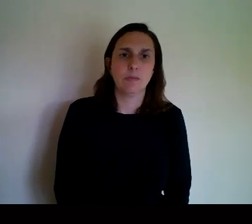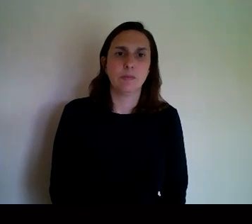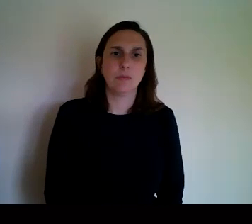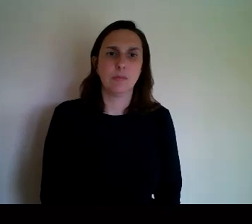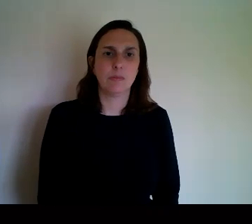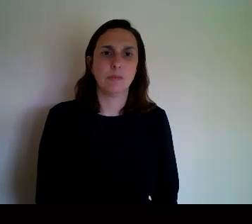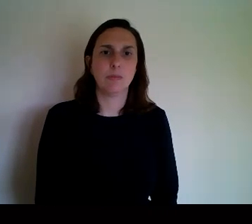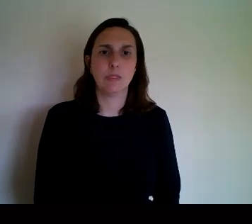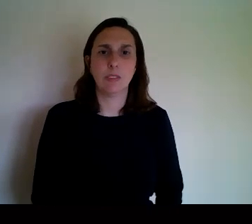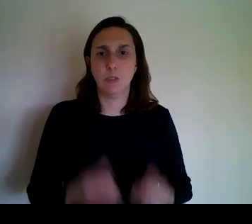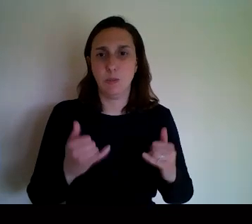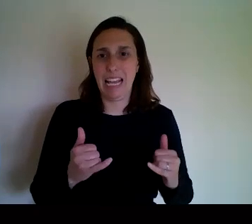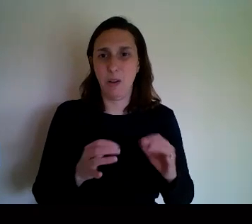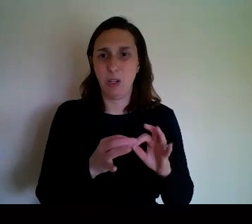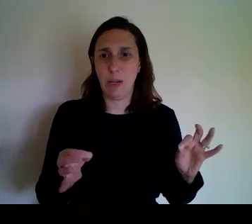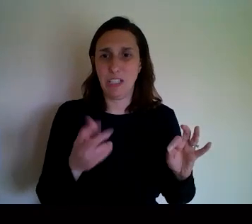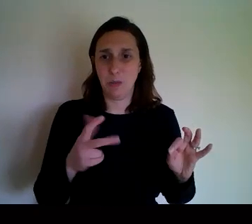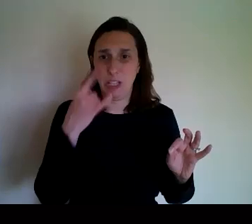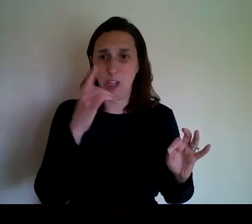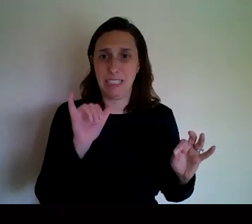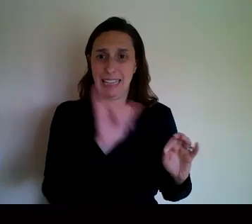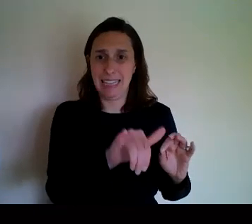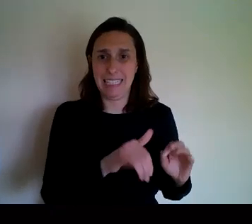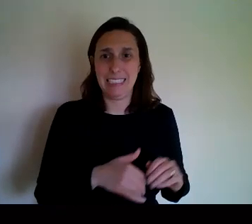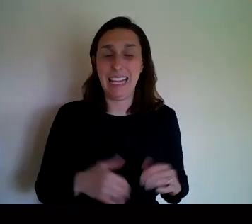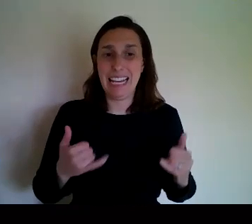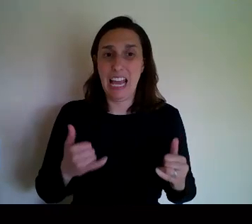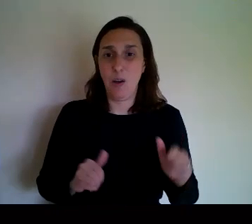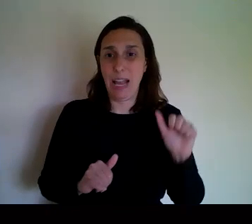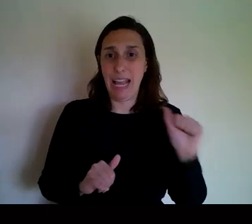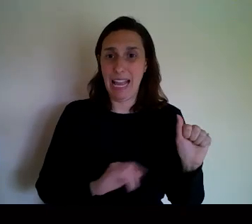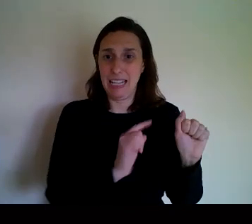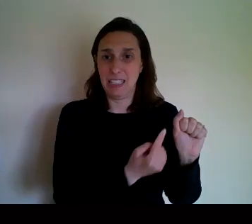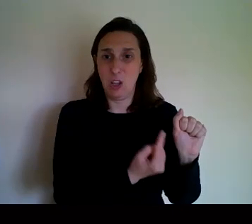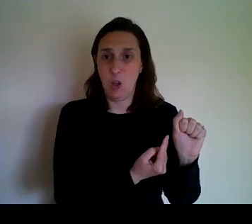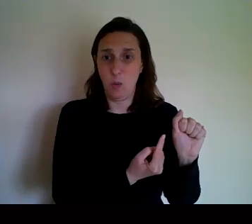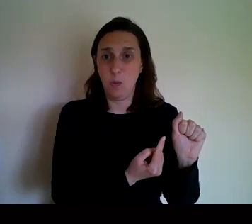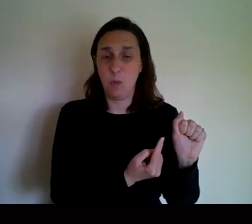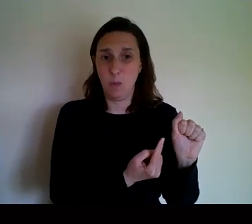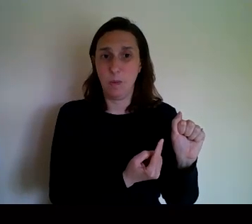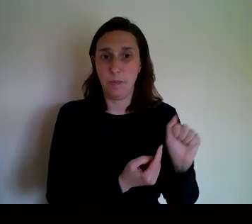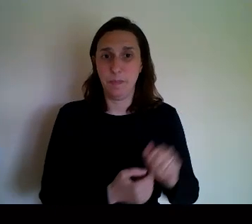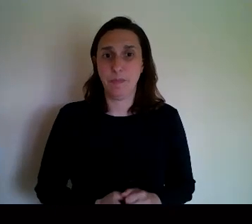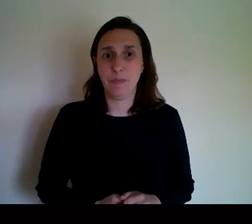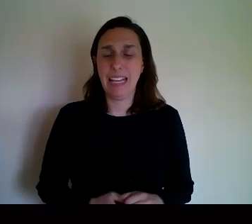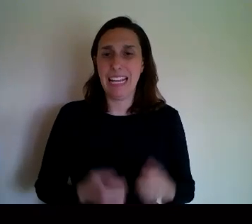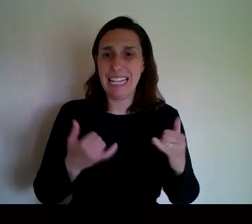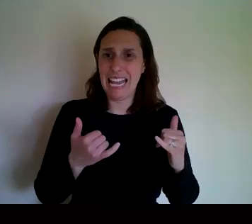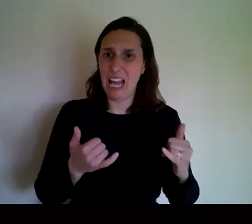And so now equation 3 looks like this. And I've isolated A. And I've really got myself in